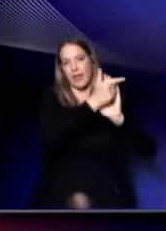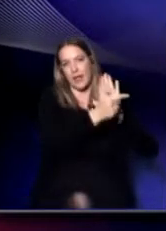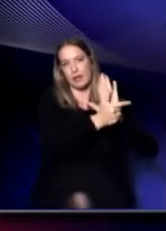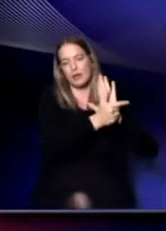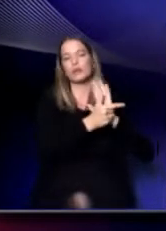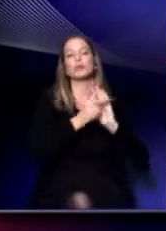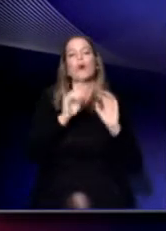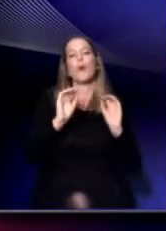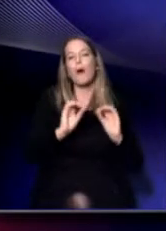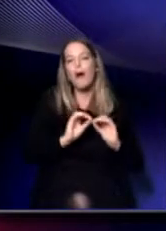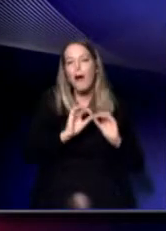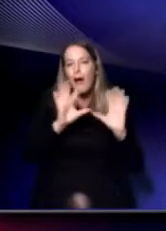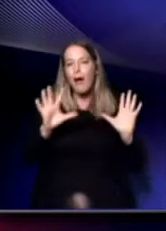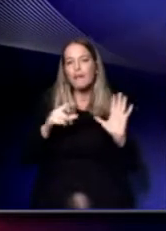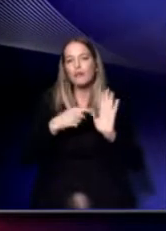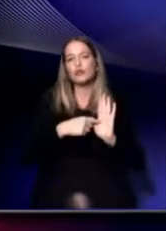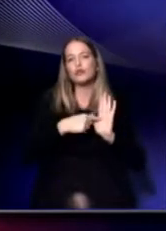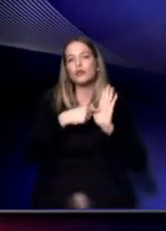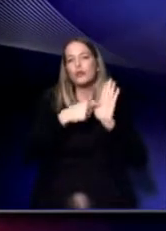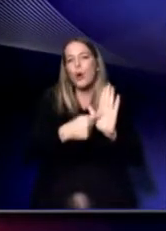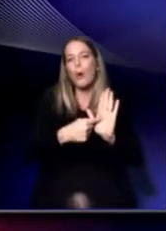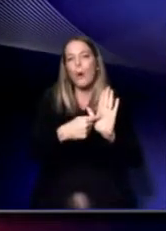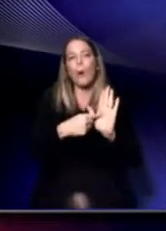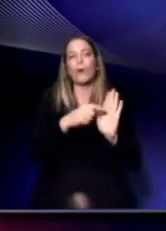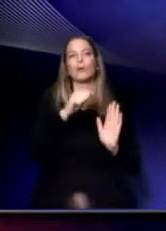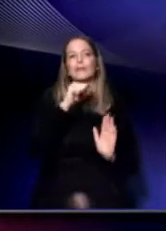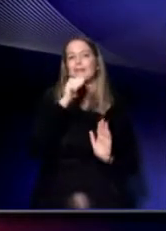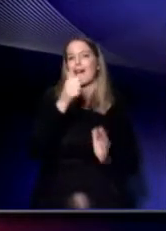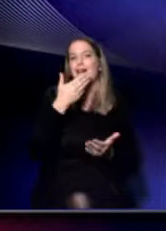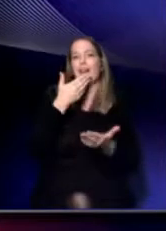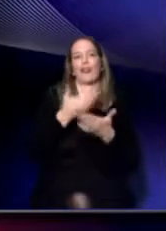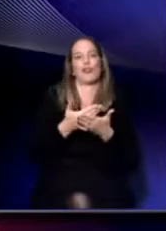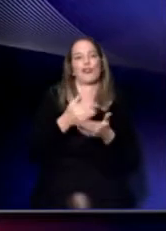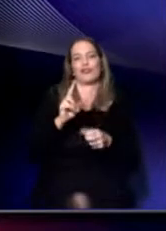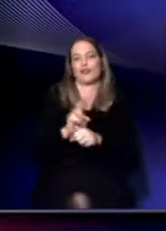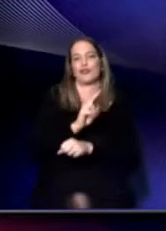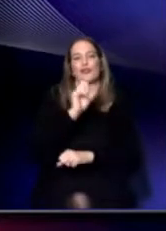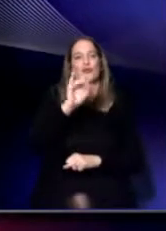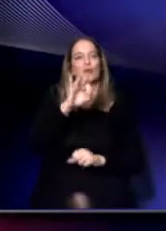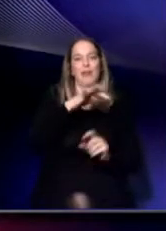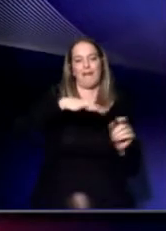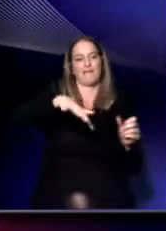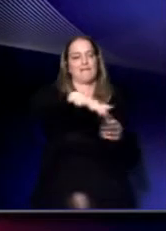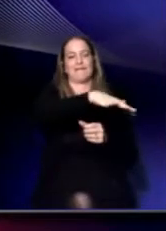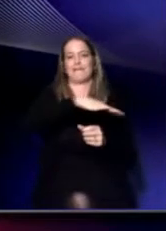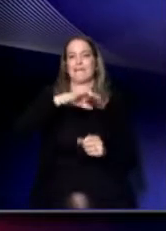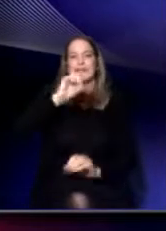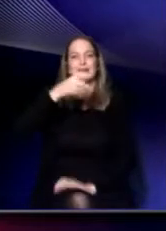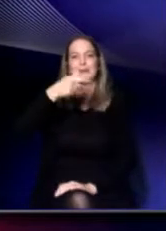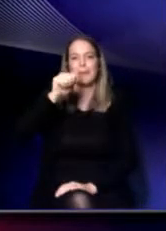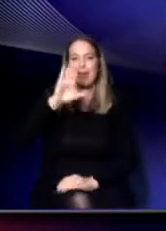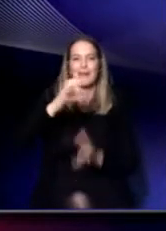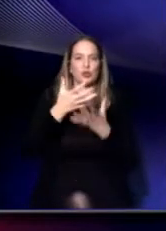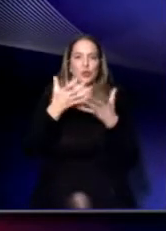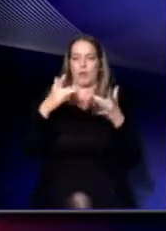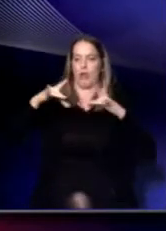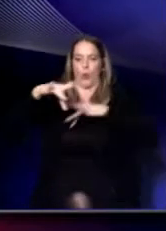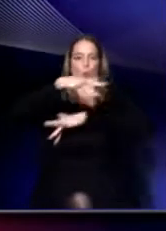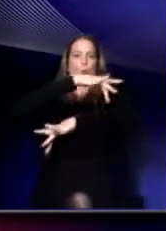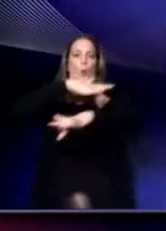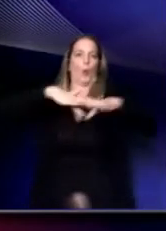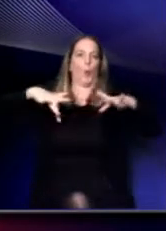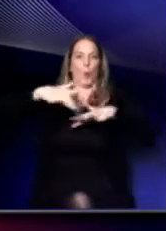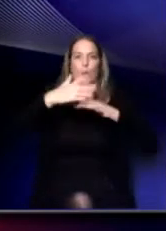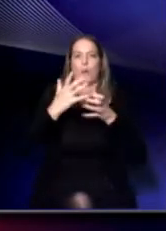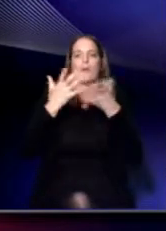an indication of not good use of space. So then that leads the discussion